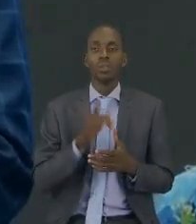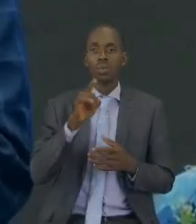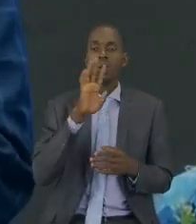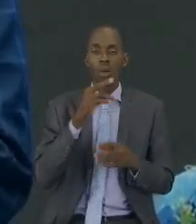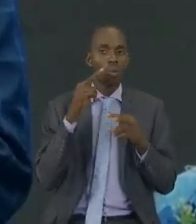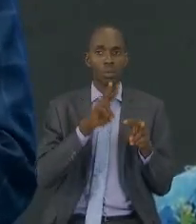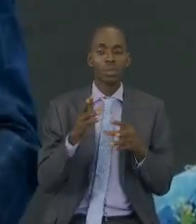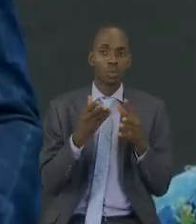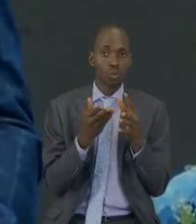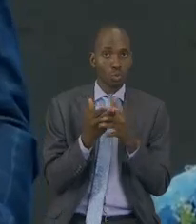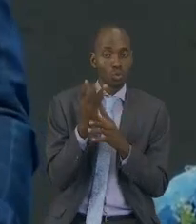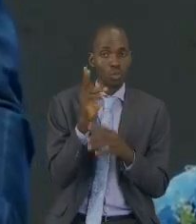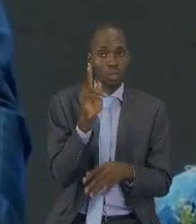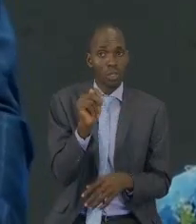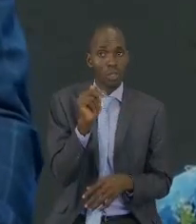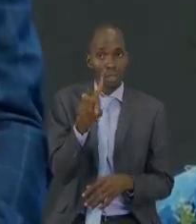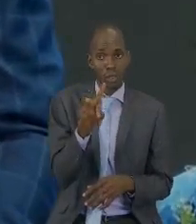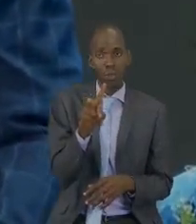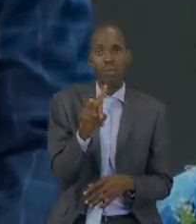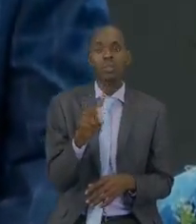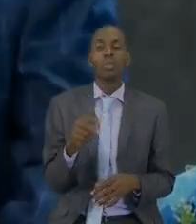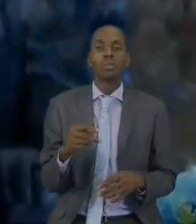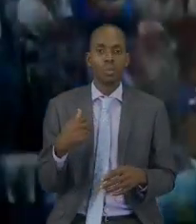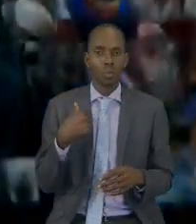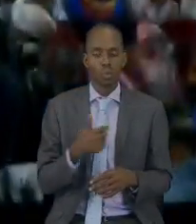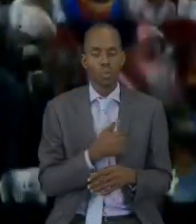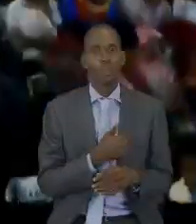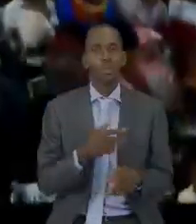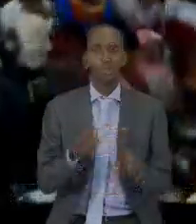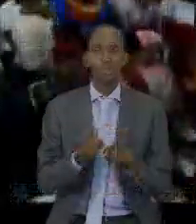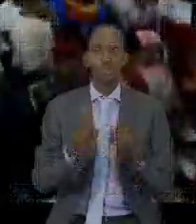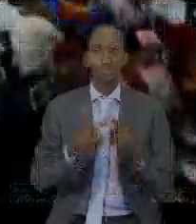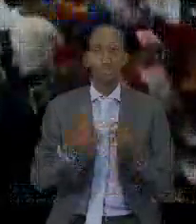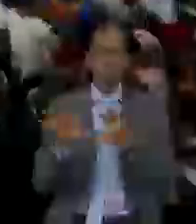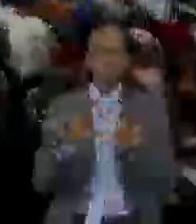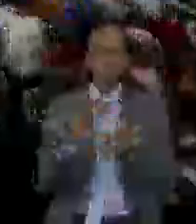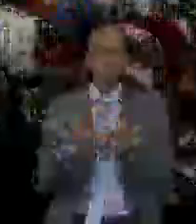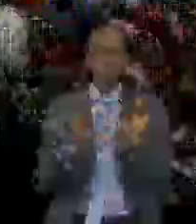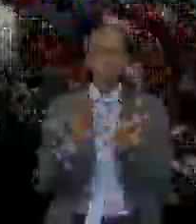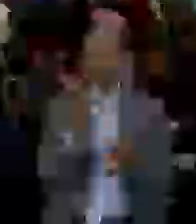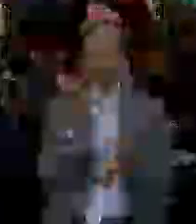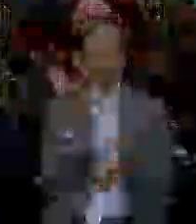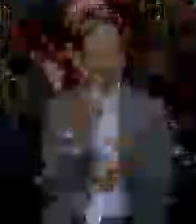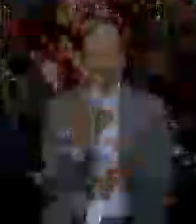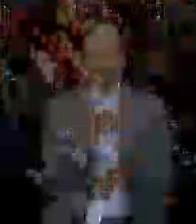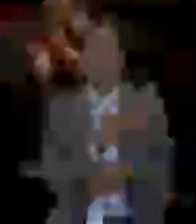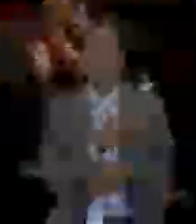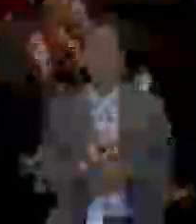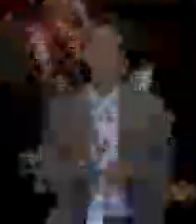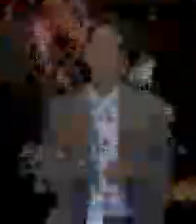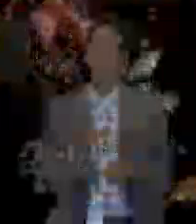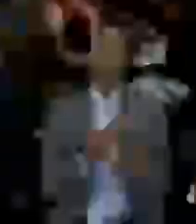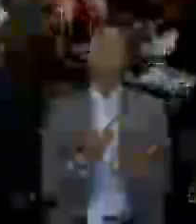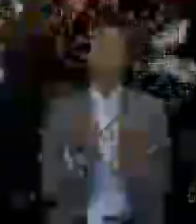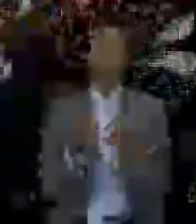to Christ, we want you to continue with the convener of GCK.